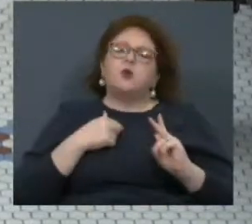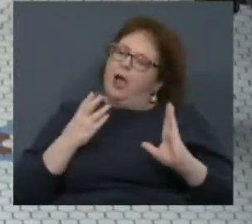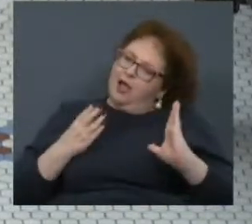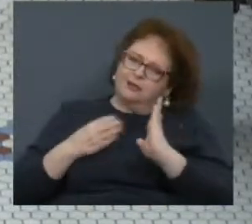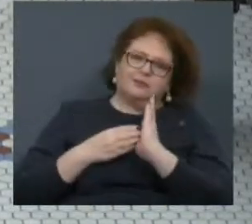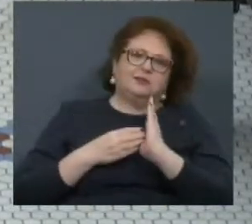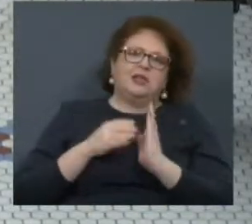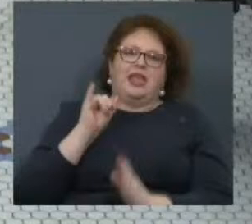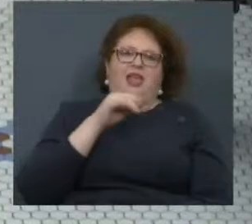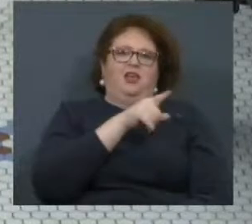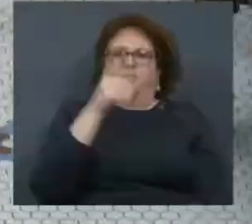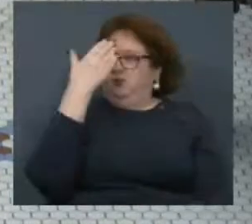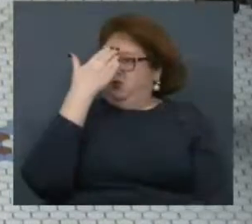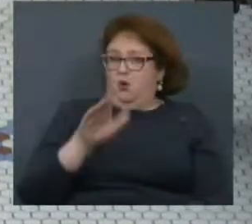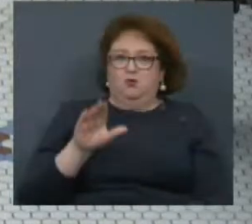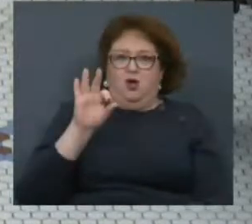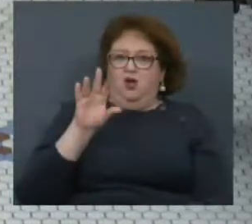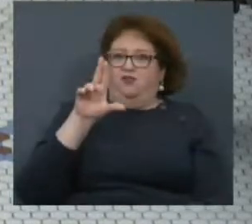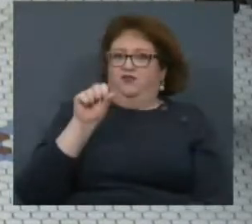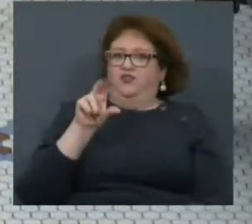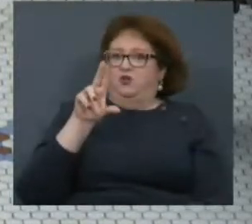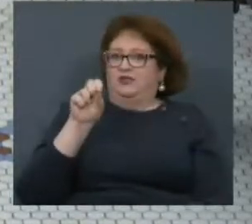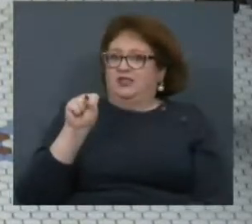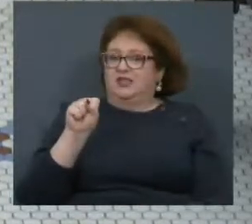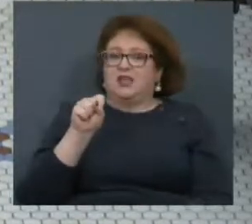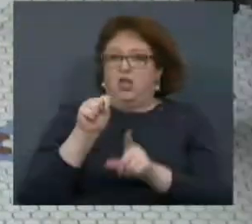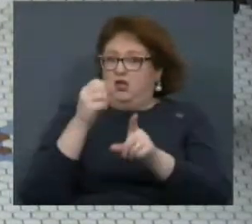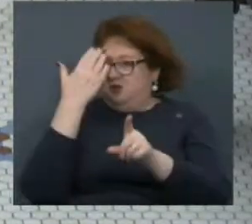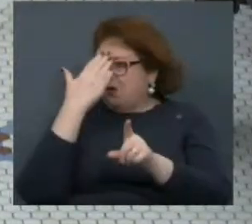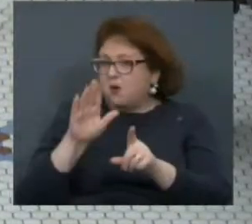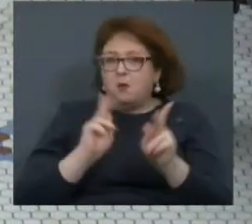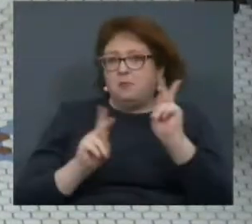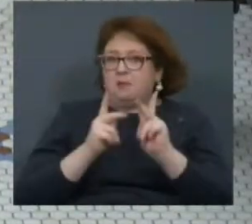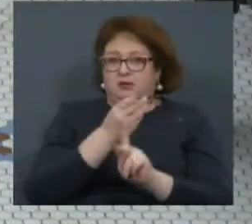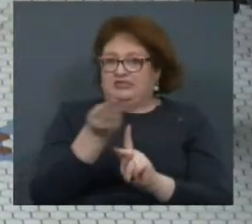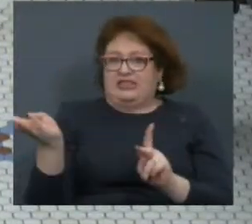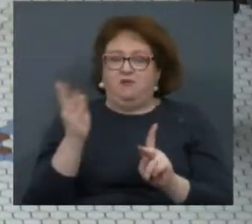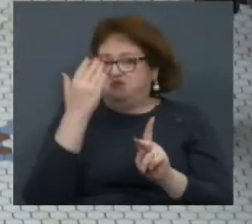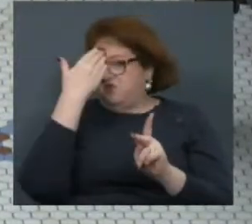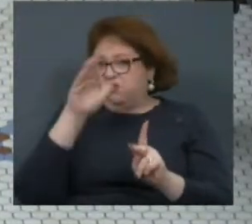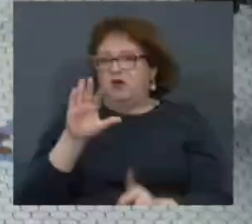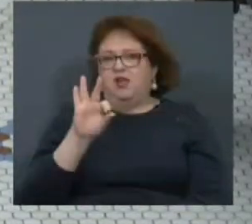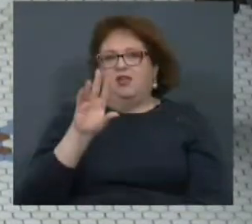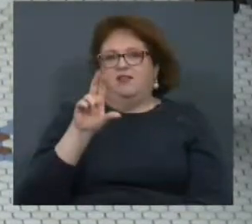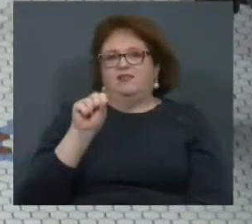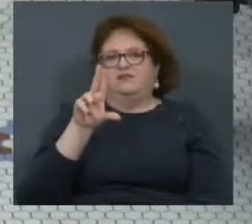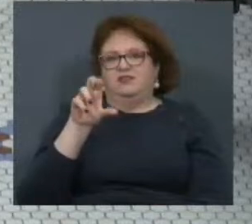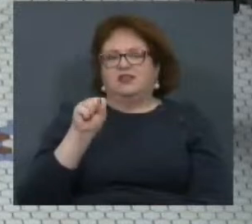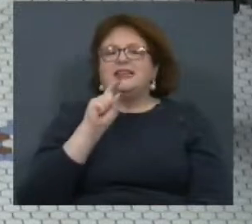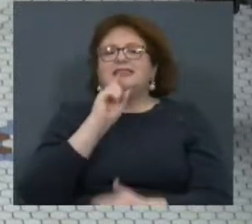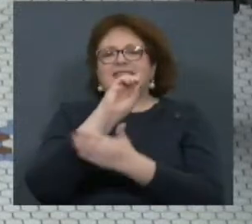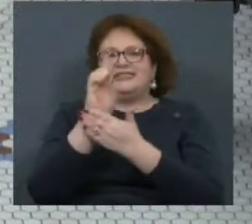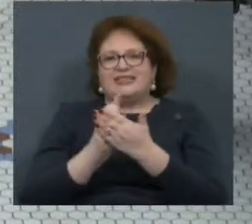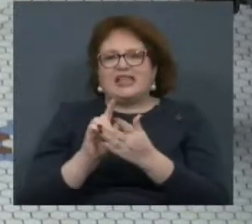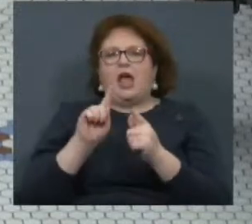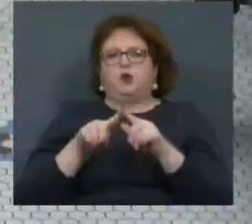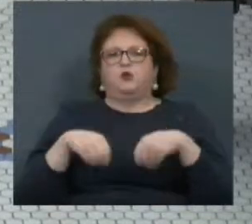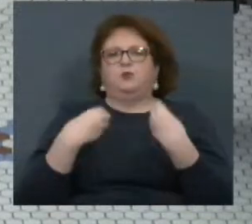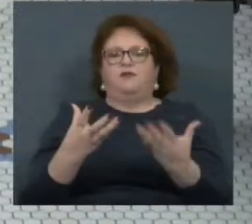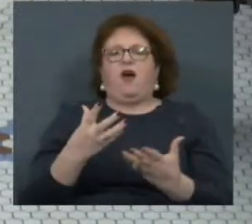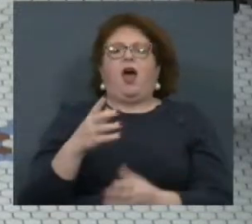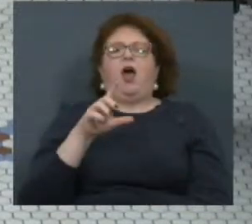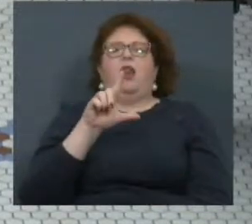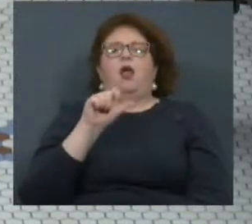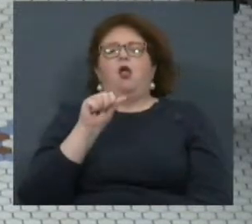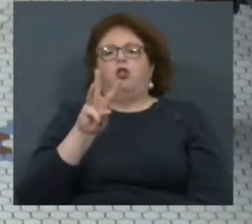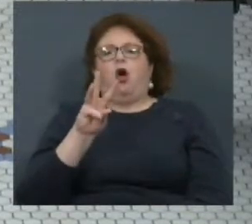what FUSIS is, because several people here don't even know what it is. FUSIS is designed to provide law enforcement